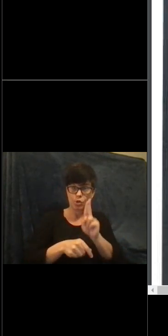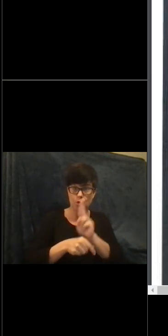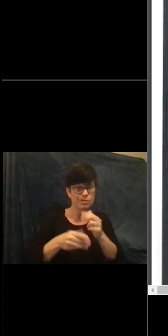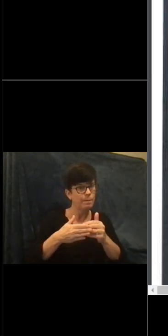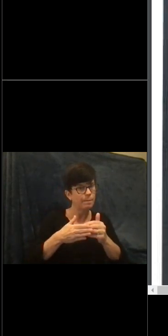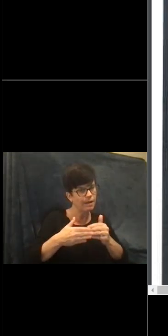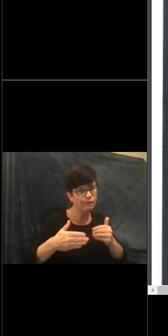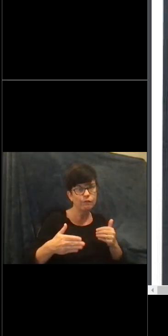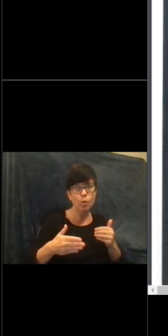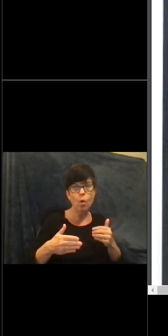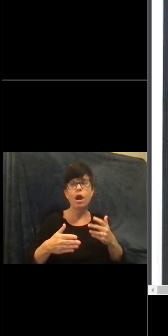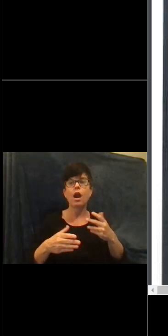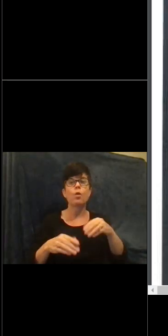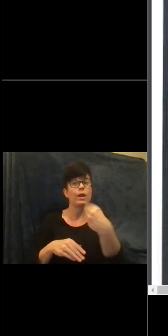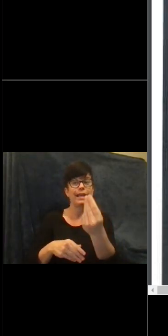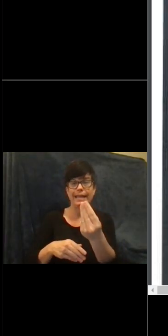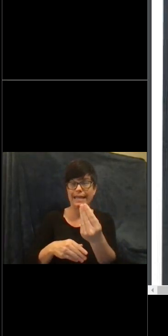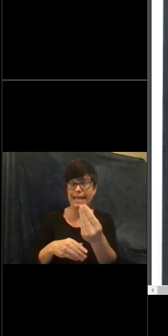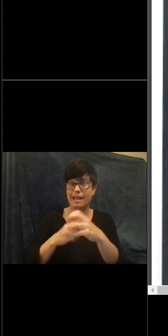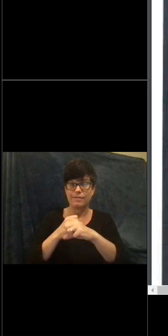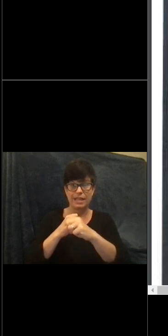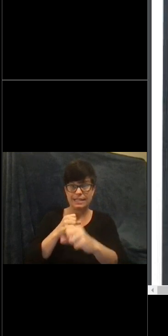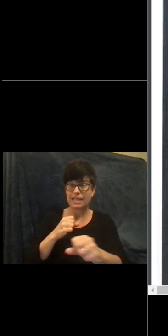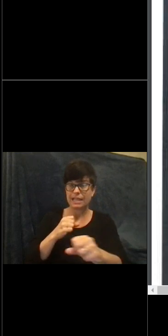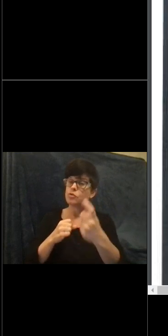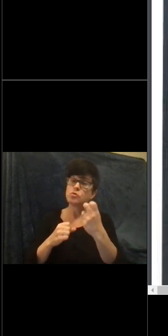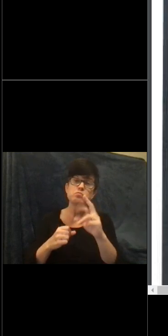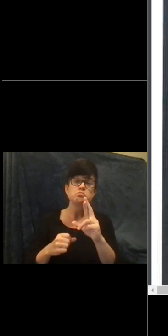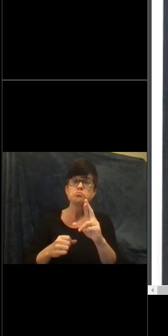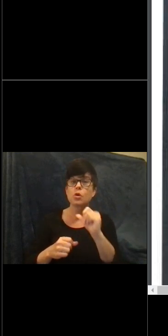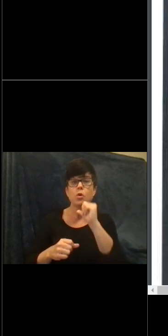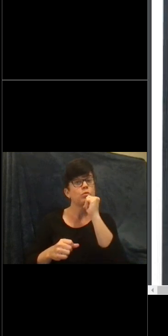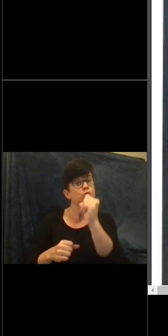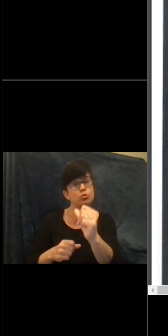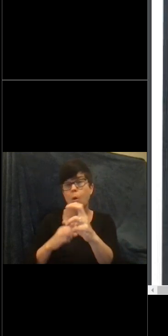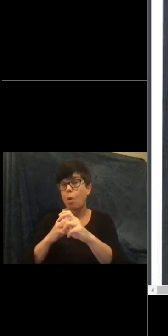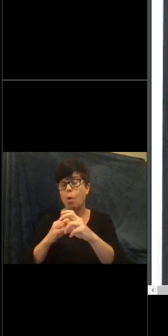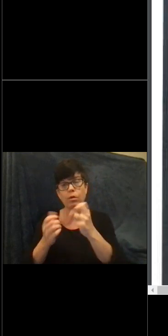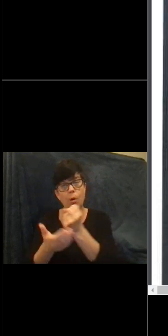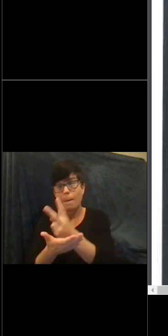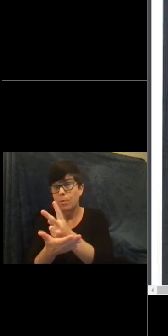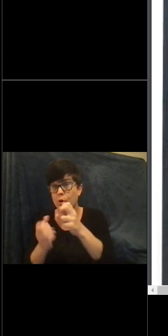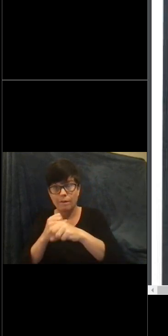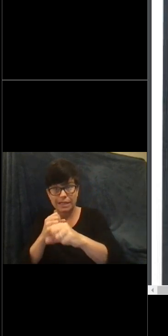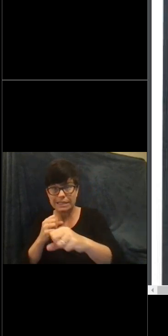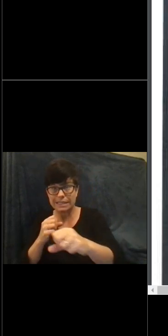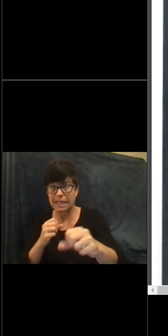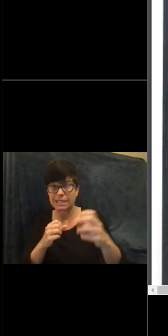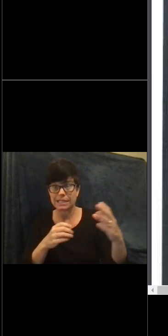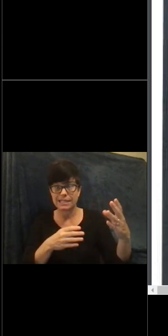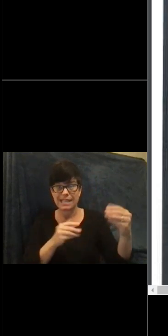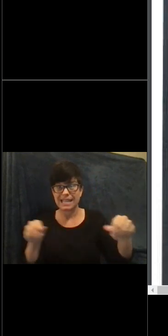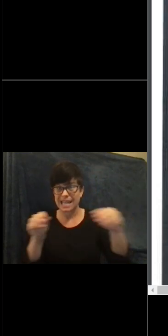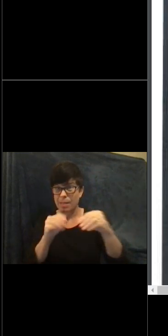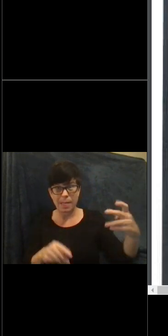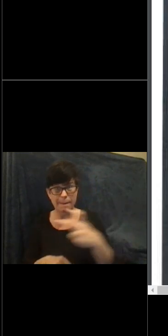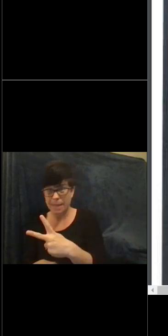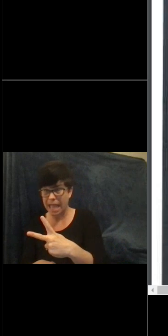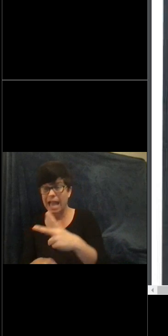forward with any extension, or just don't move forward with extension, get our land back and build a parking garage. I mean, that's what Marina Village is crazy.